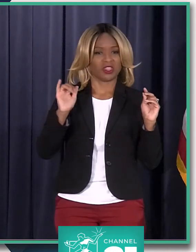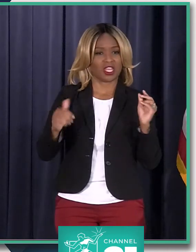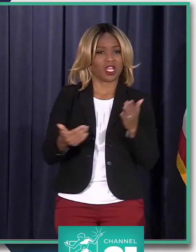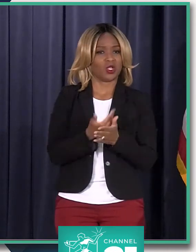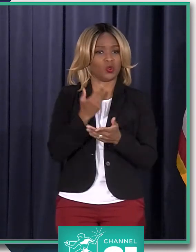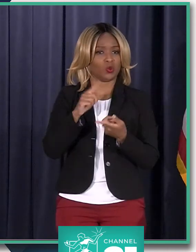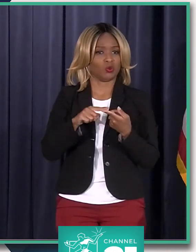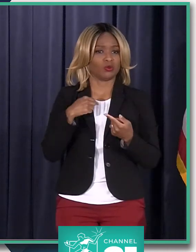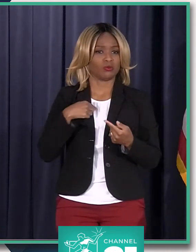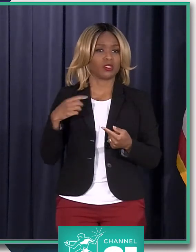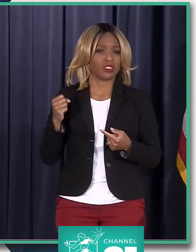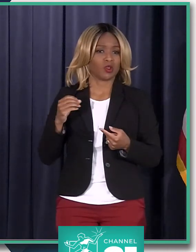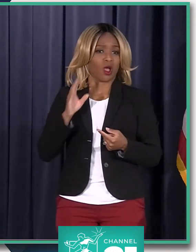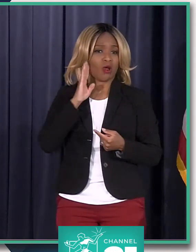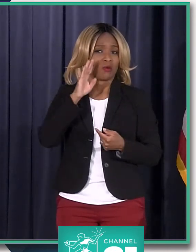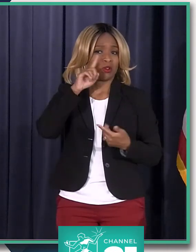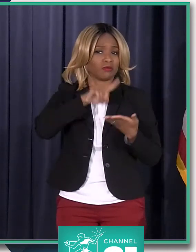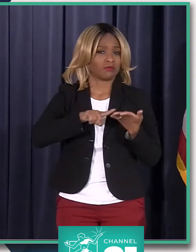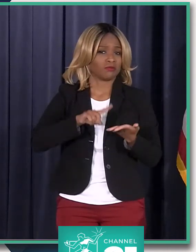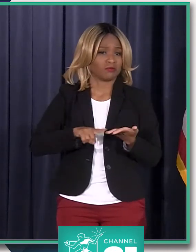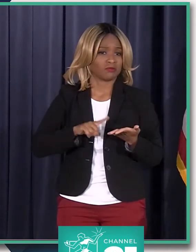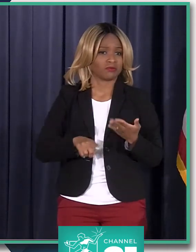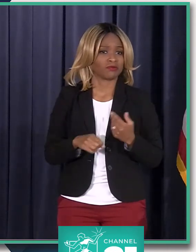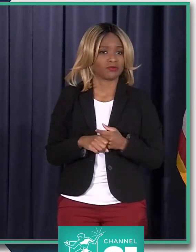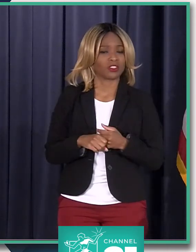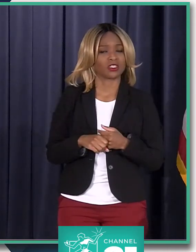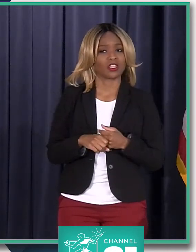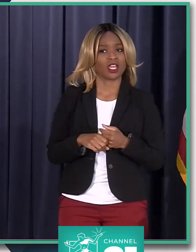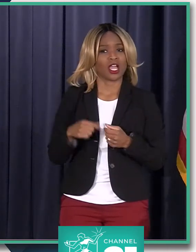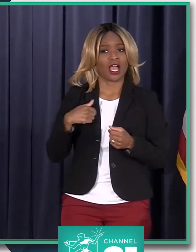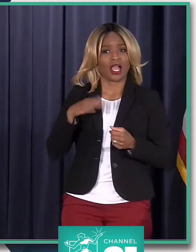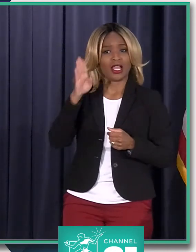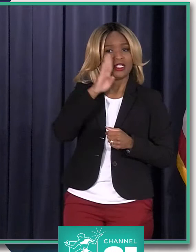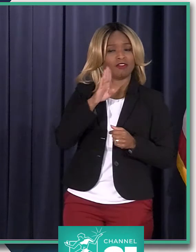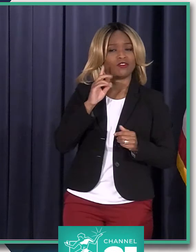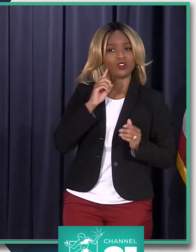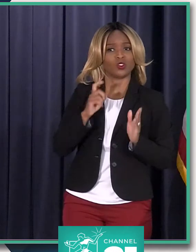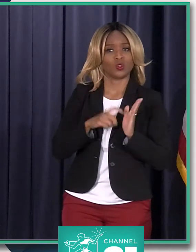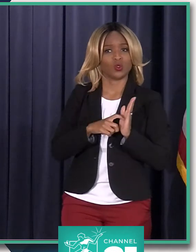one on me. I spent a lot of time on Livernois, but I never noticed.